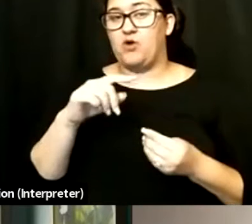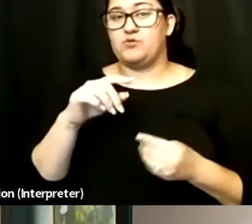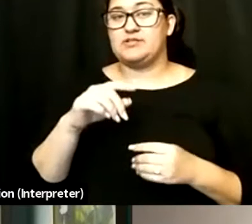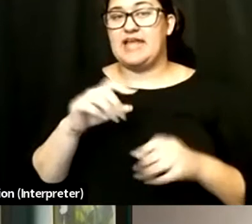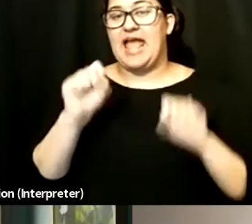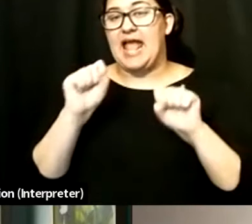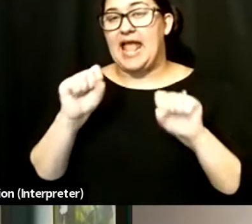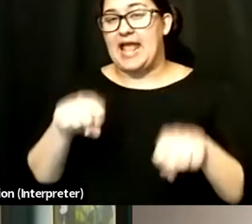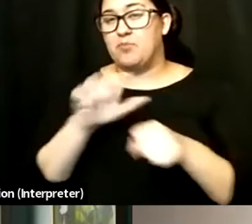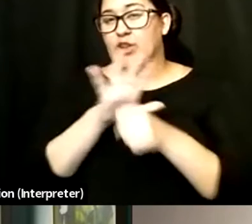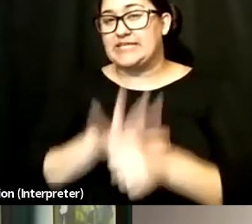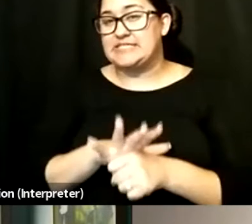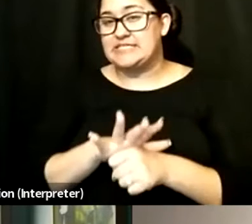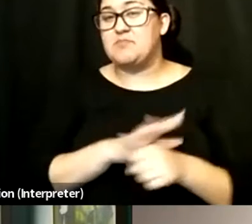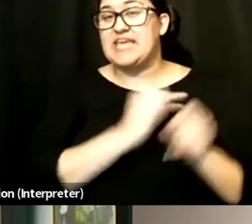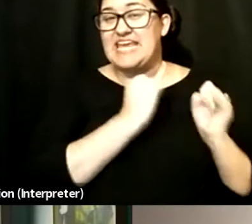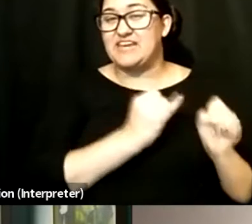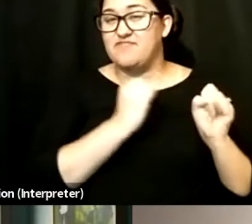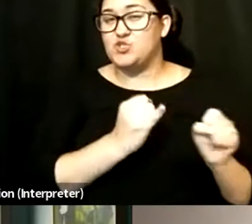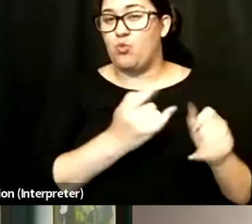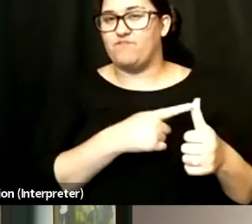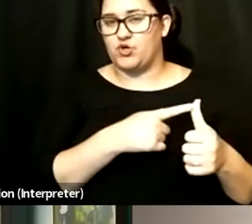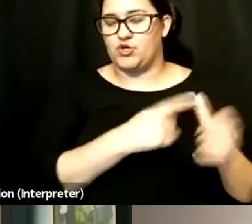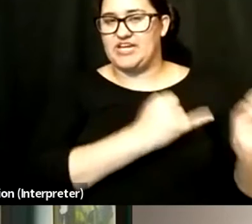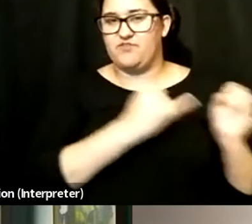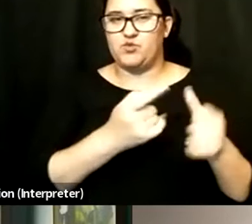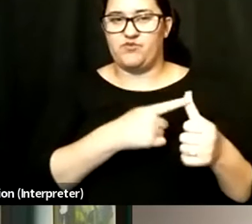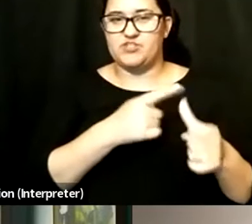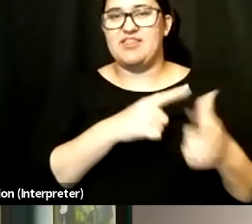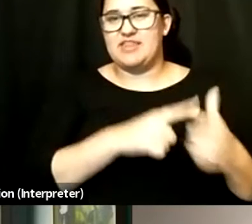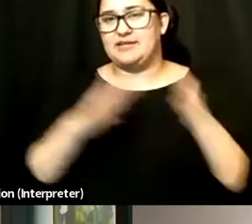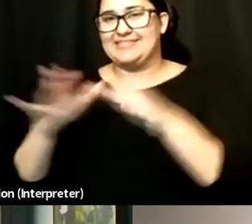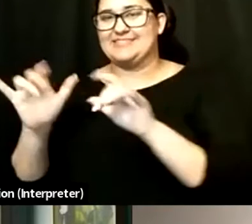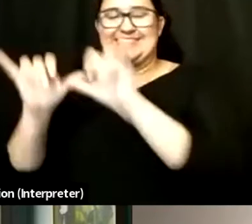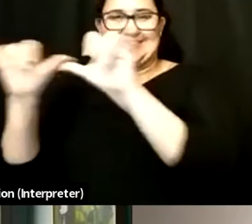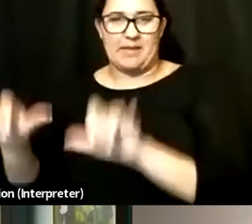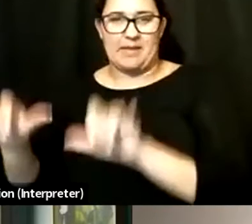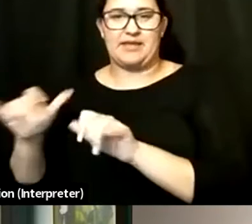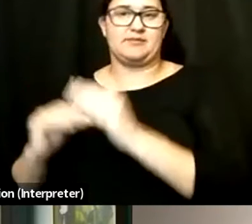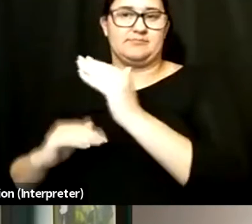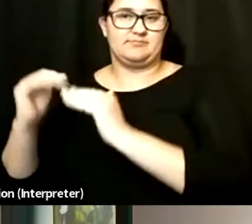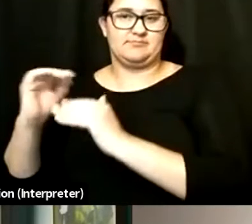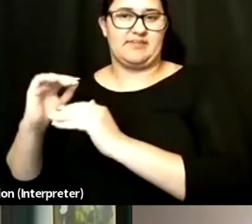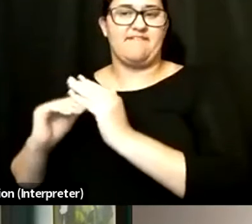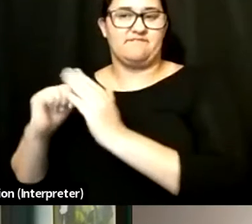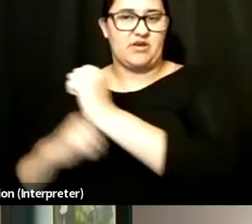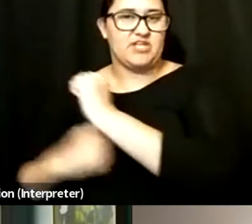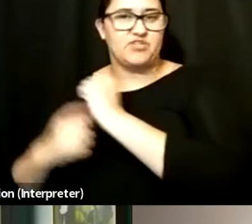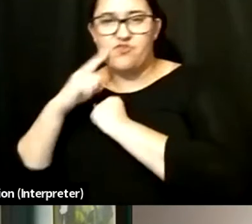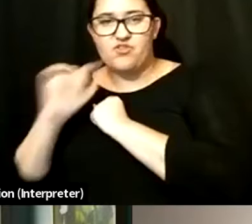ableism, individual ableism, and then more systemic ableism as well, and give some examples of how